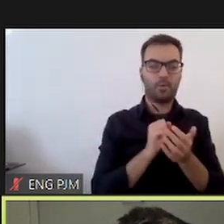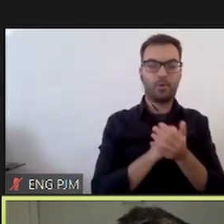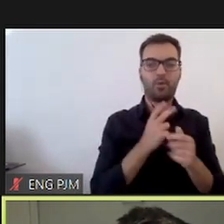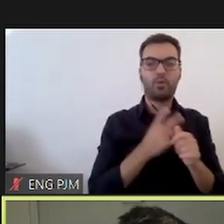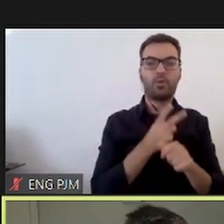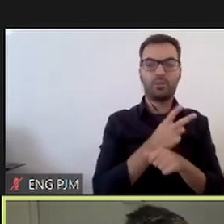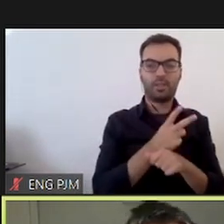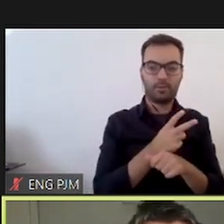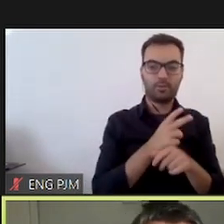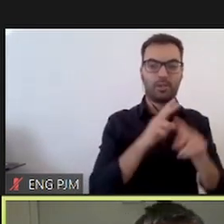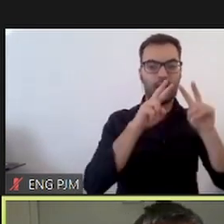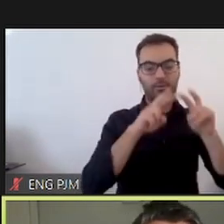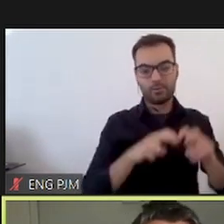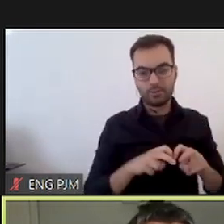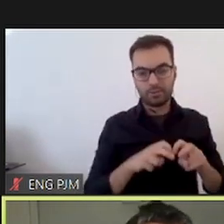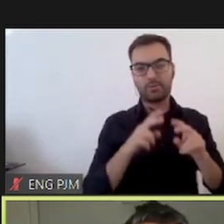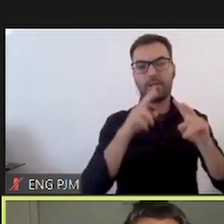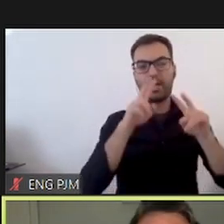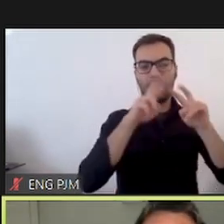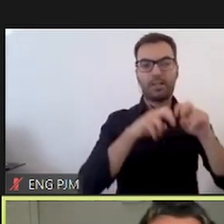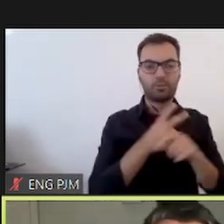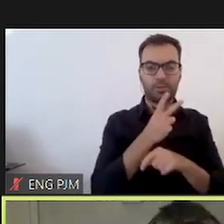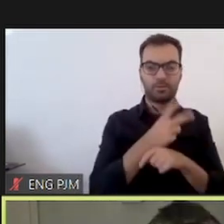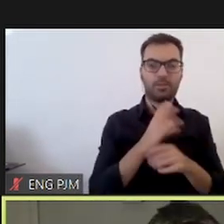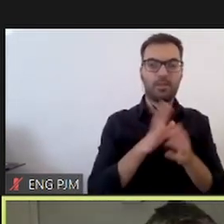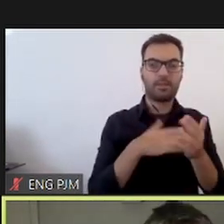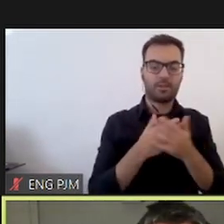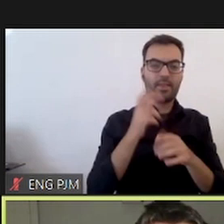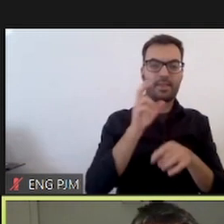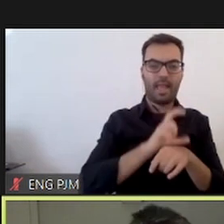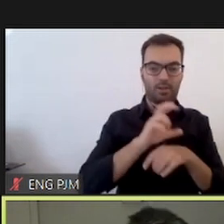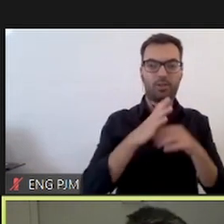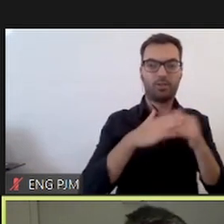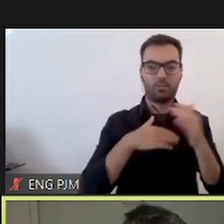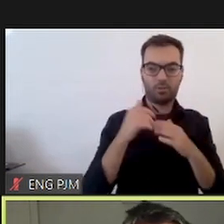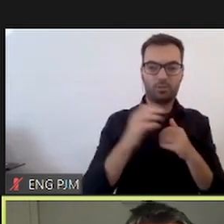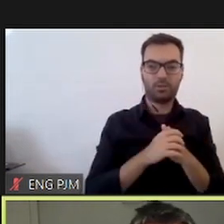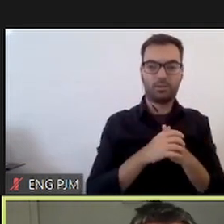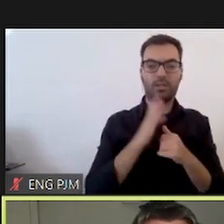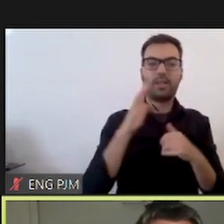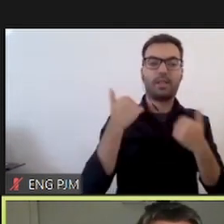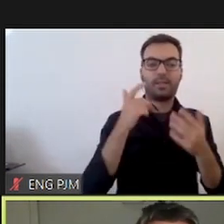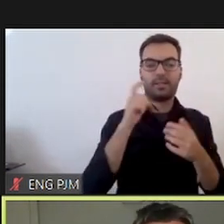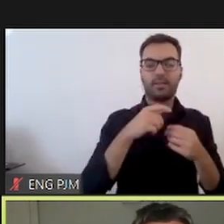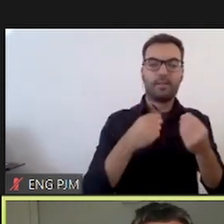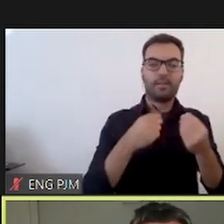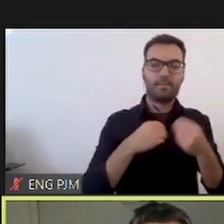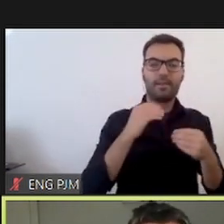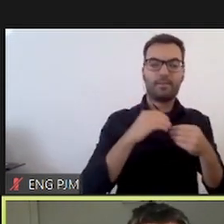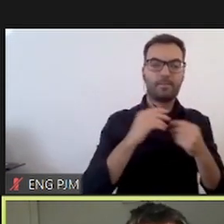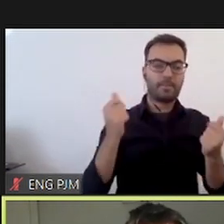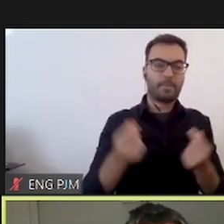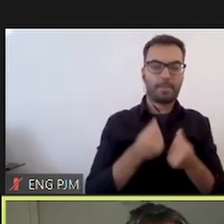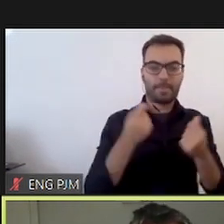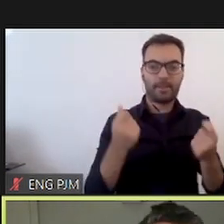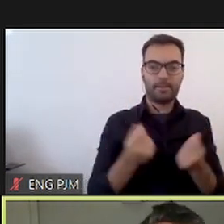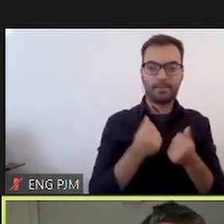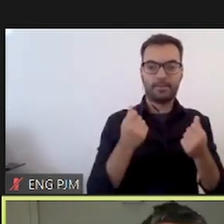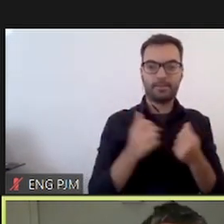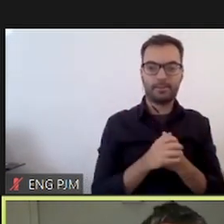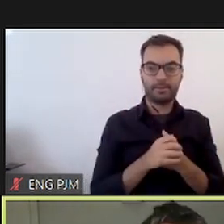audit, building the new, let's say, the technology, which will give you the more and more